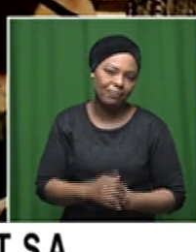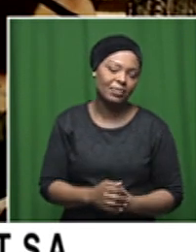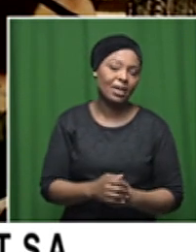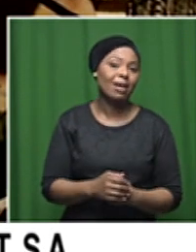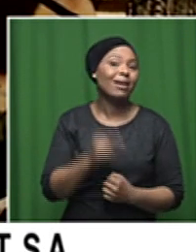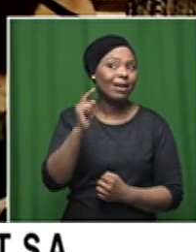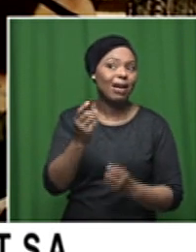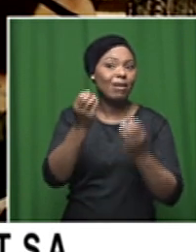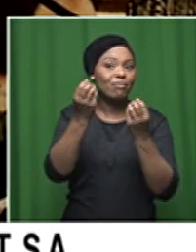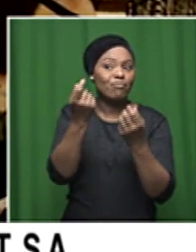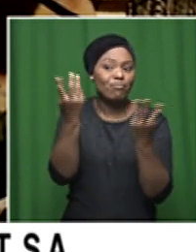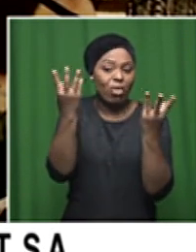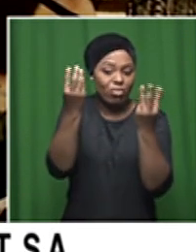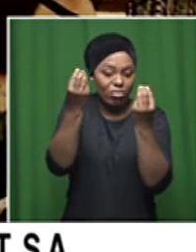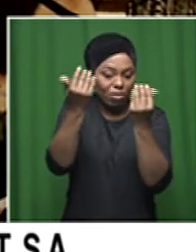time we reach